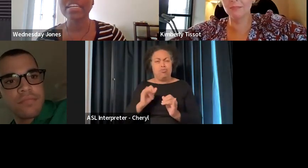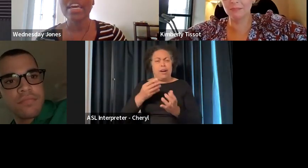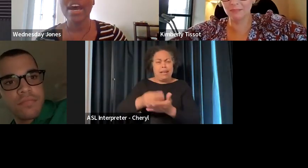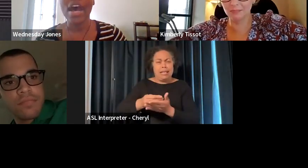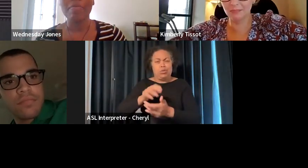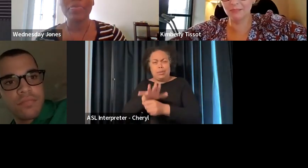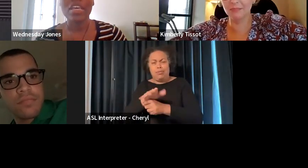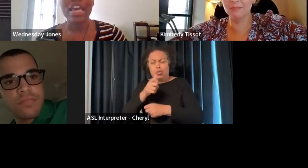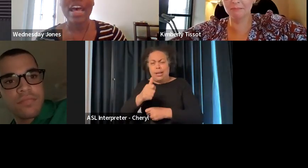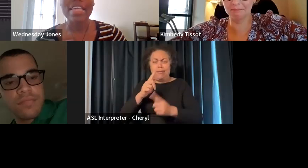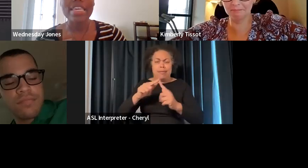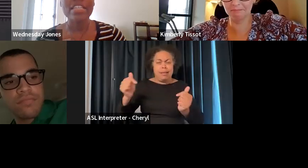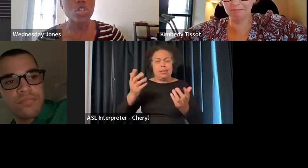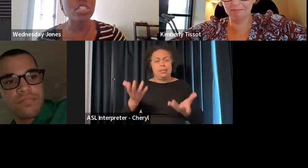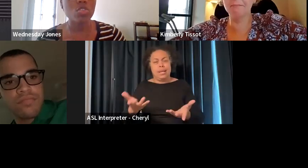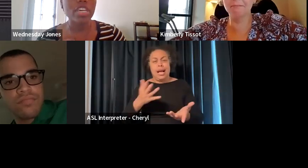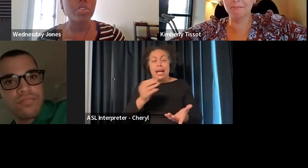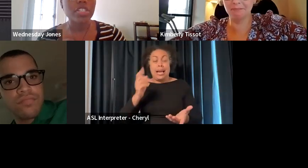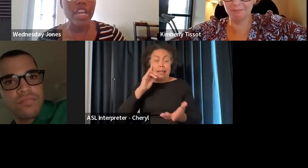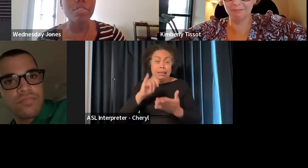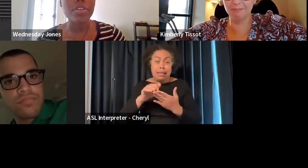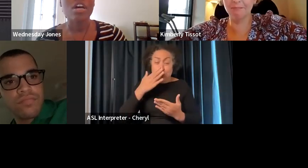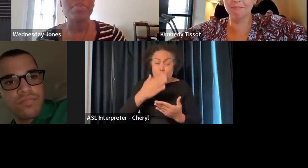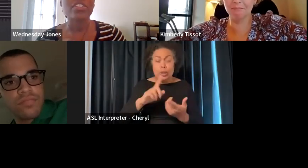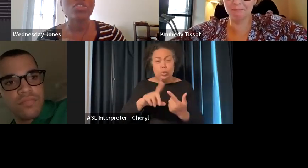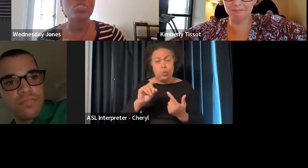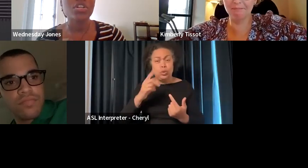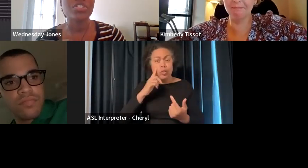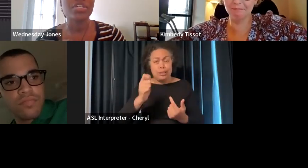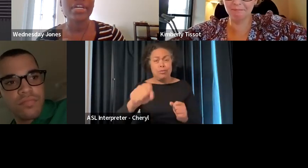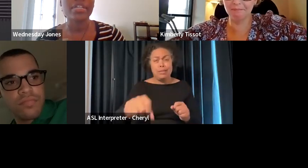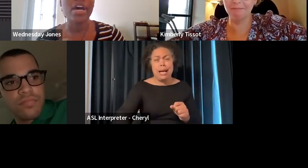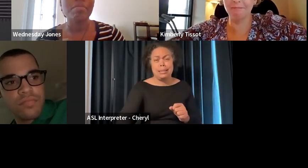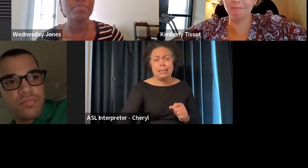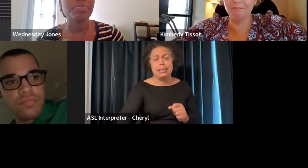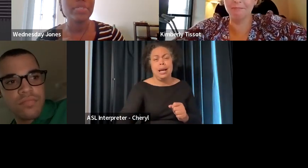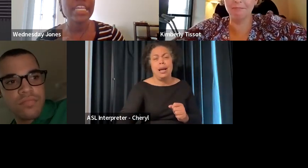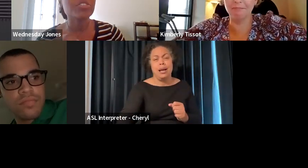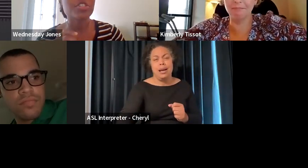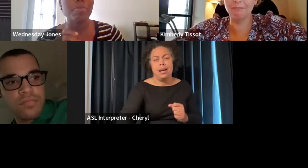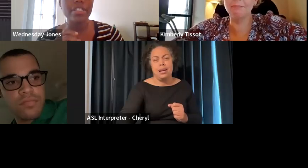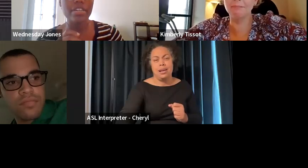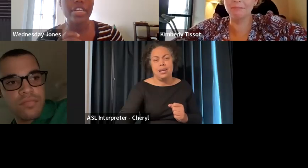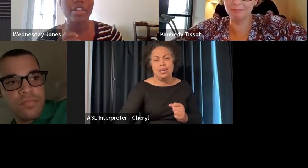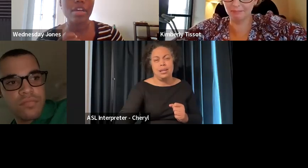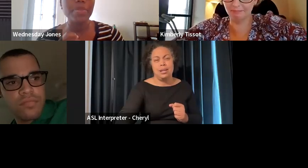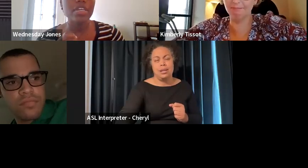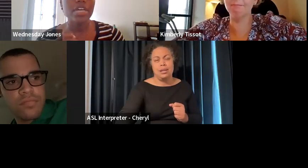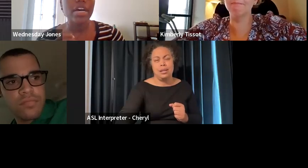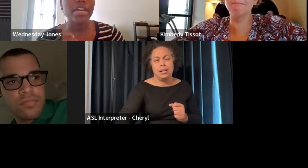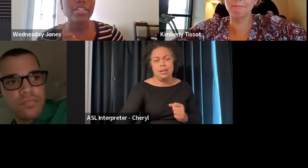this, and I think it's good to do things for yourself, but it's also good to be interdependent